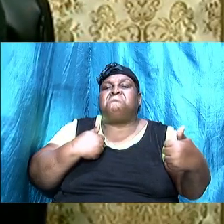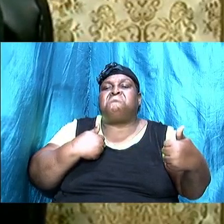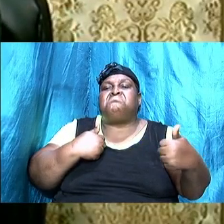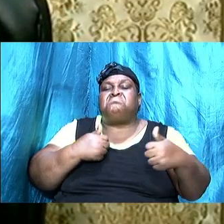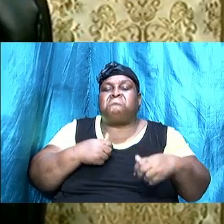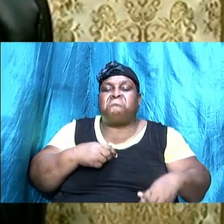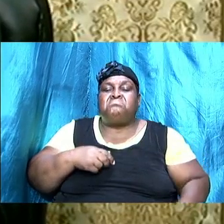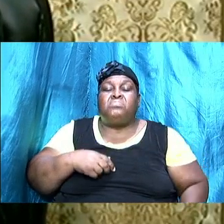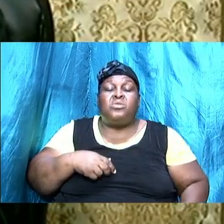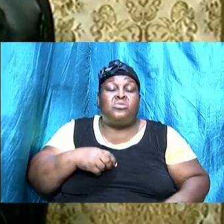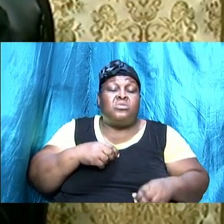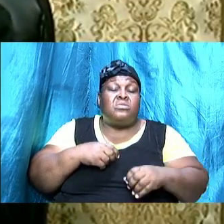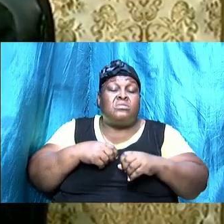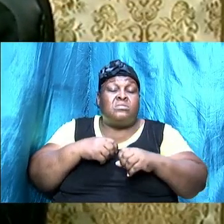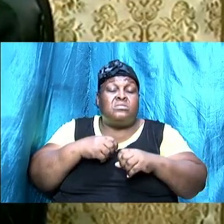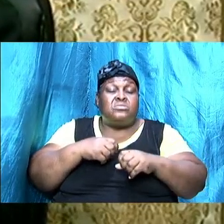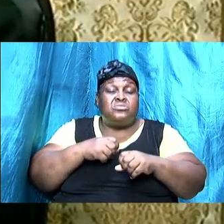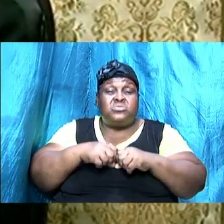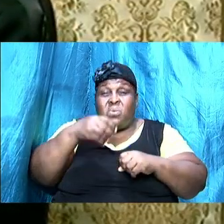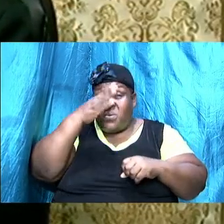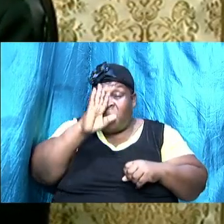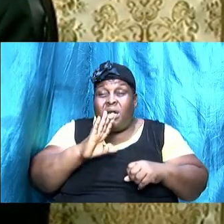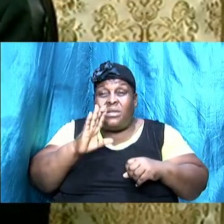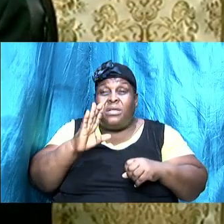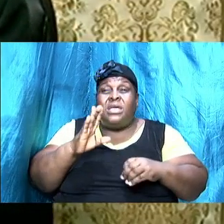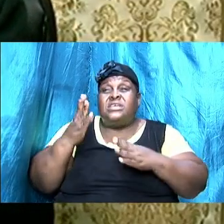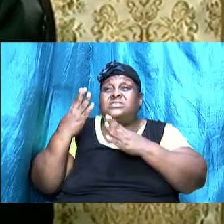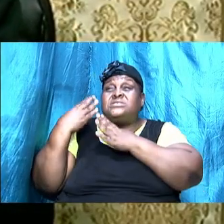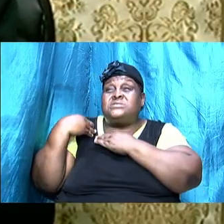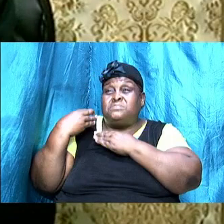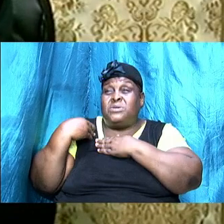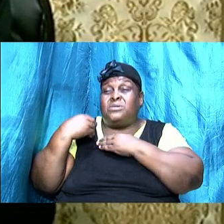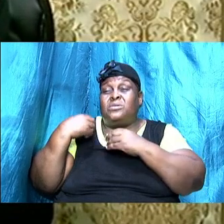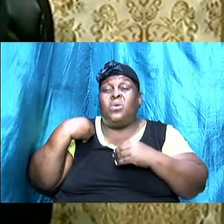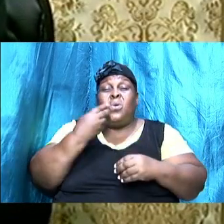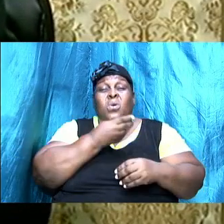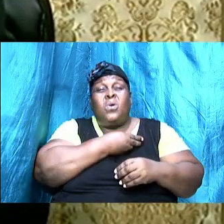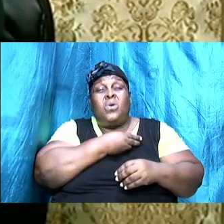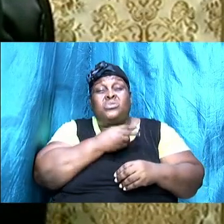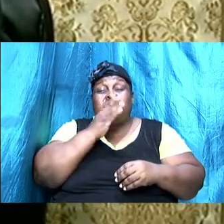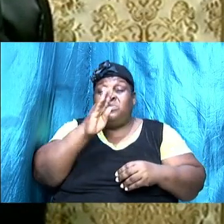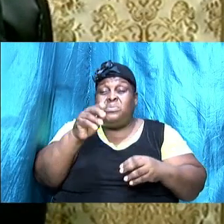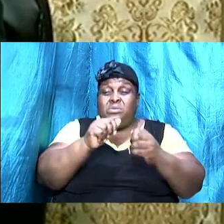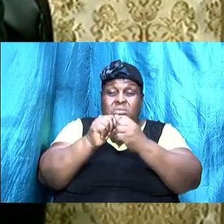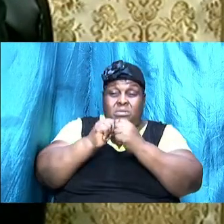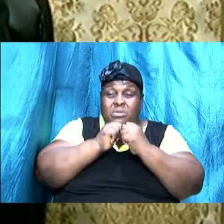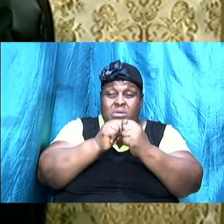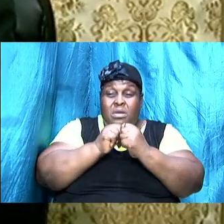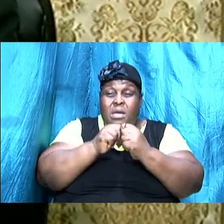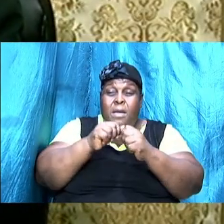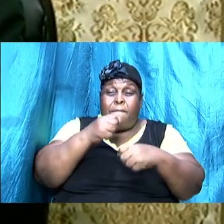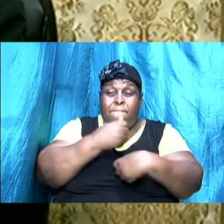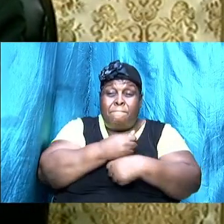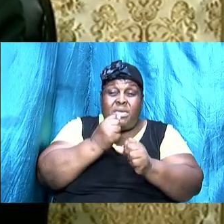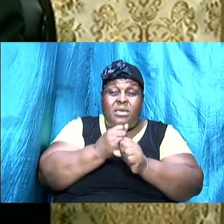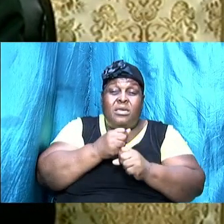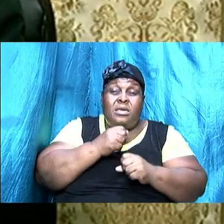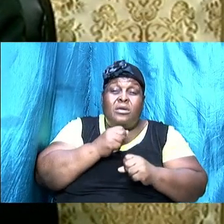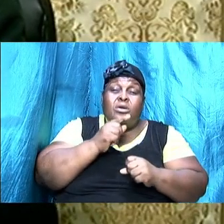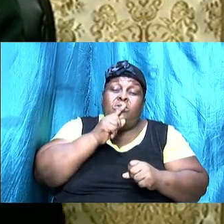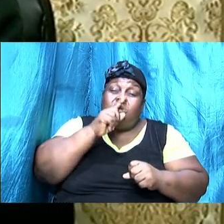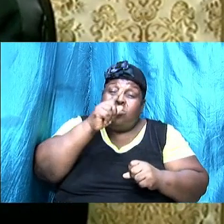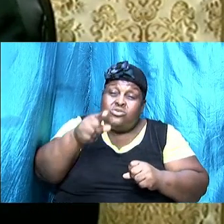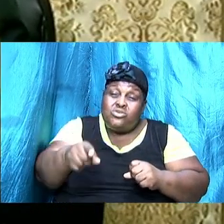So he expects us to be together so that we can ensure that the offspring goes along